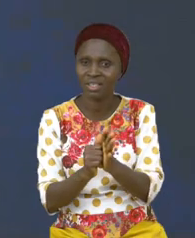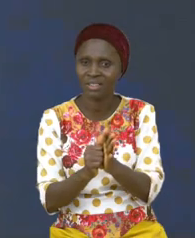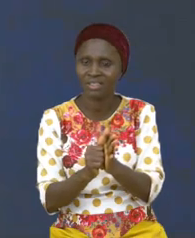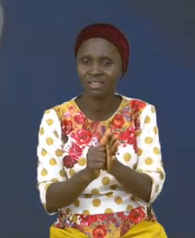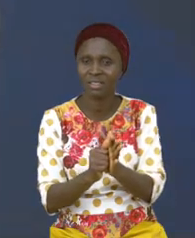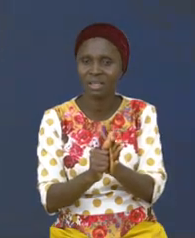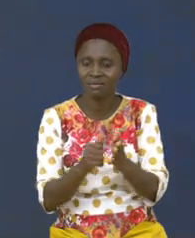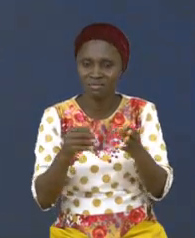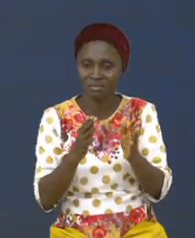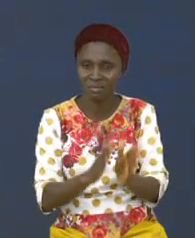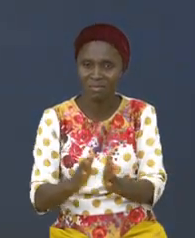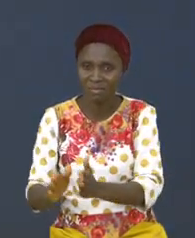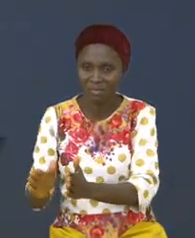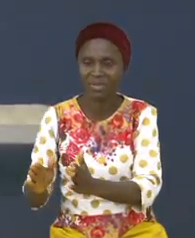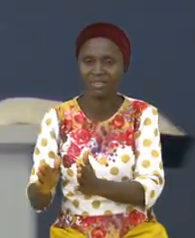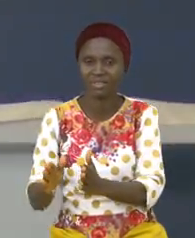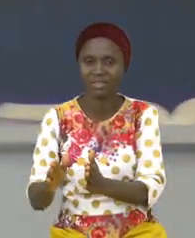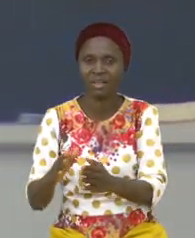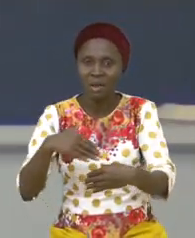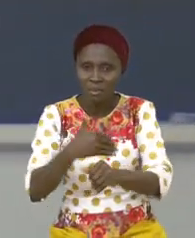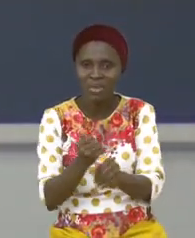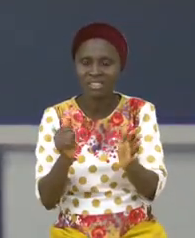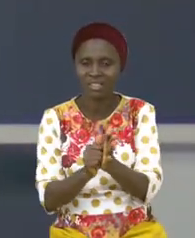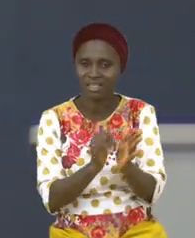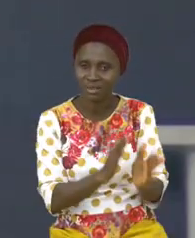strategy. Make that plan.